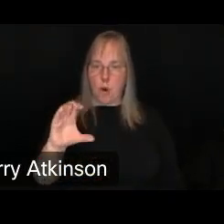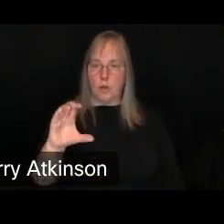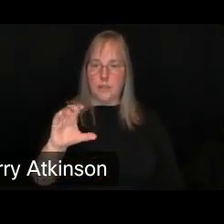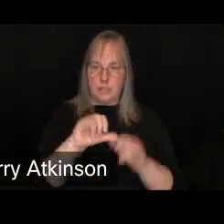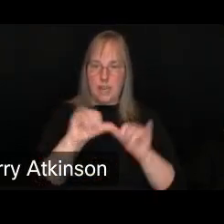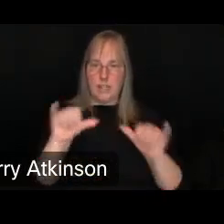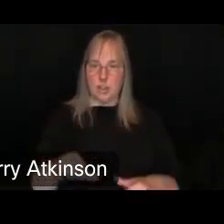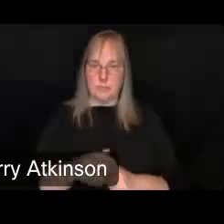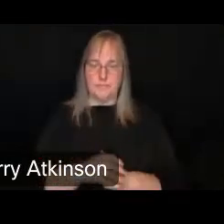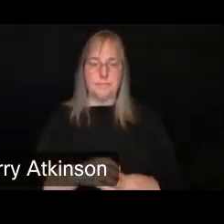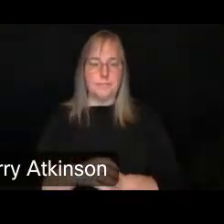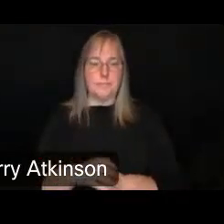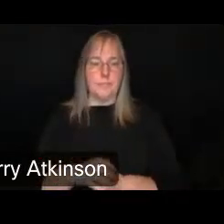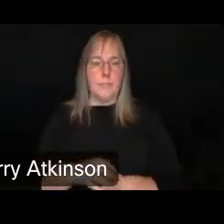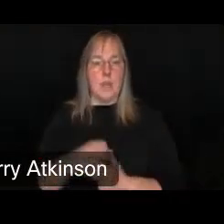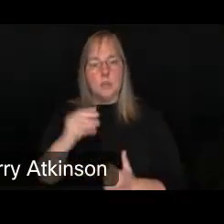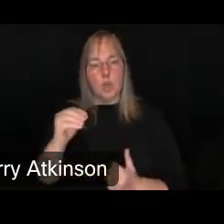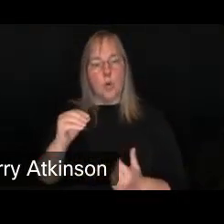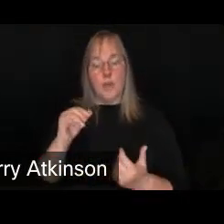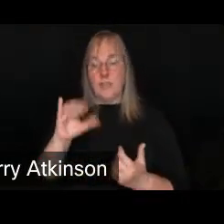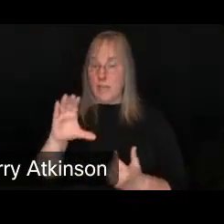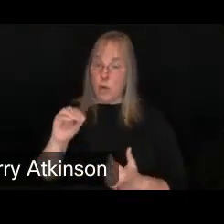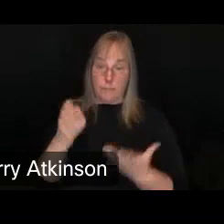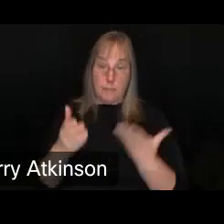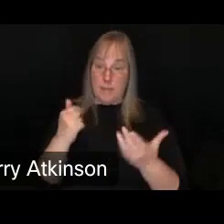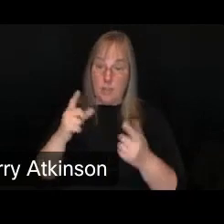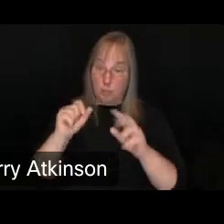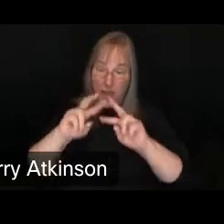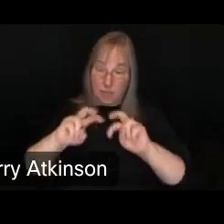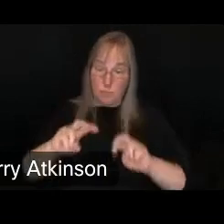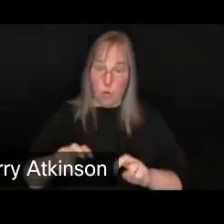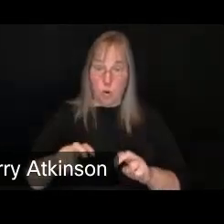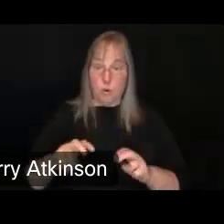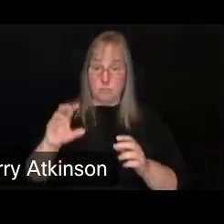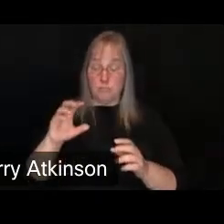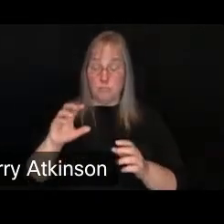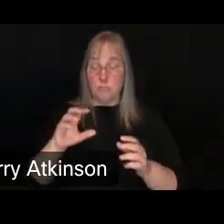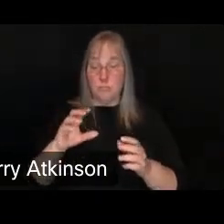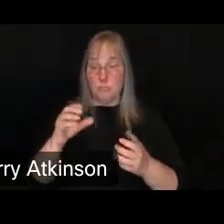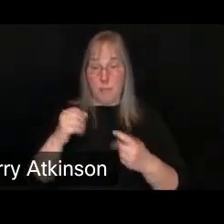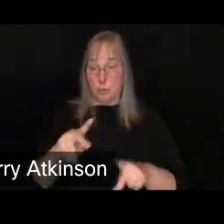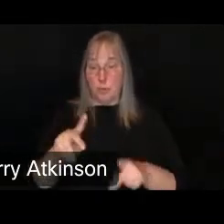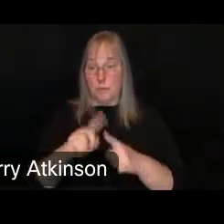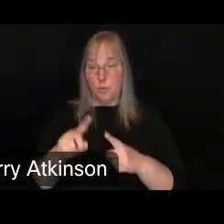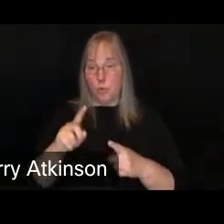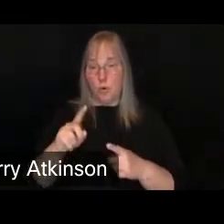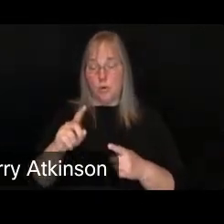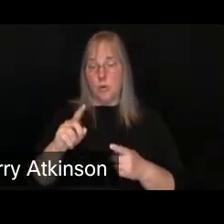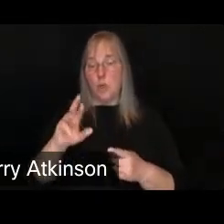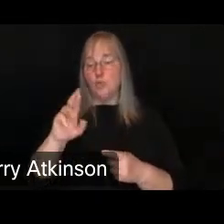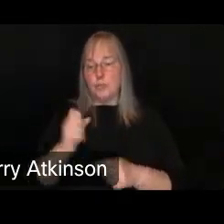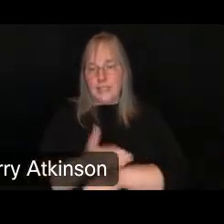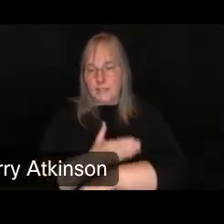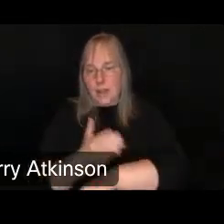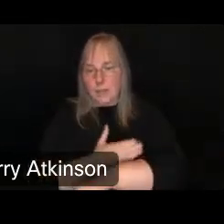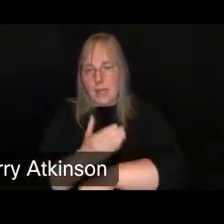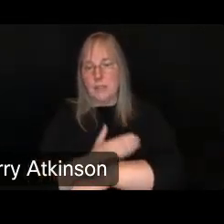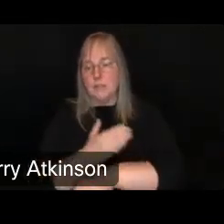county may need to explore opportunities to establish something like a redevelopment authority or a similar entity to